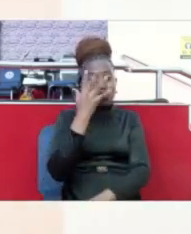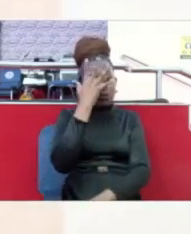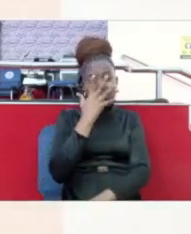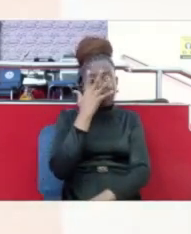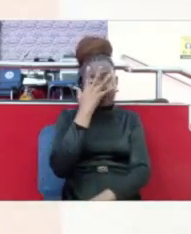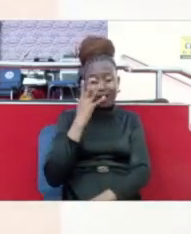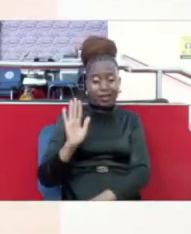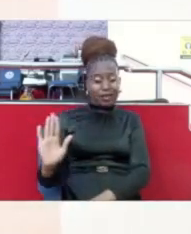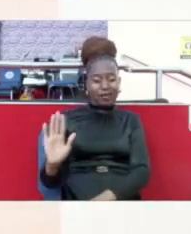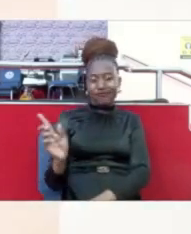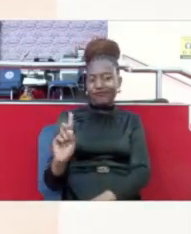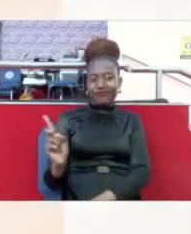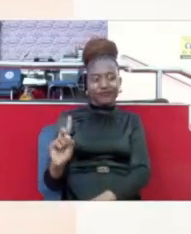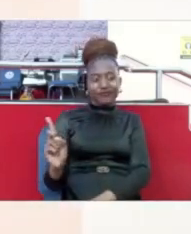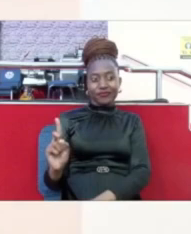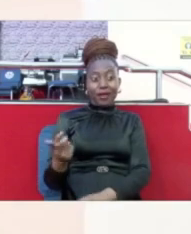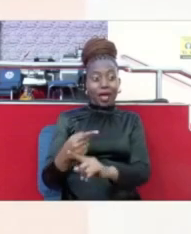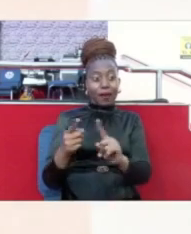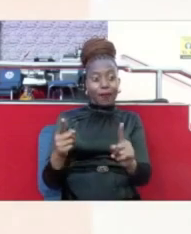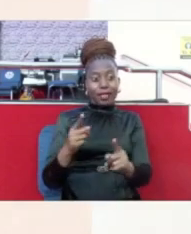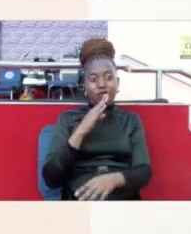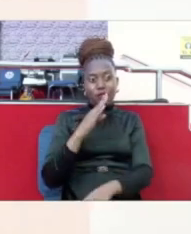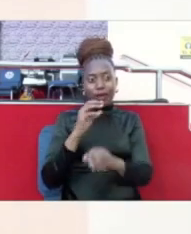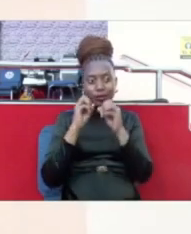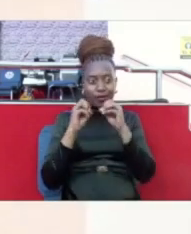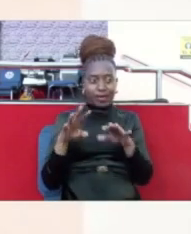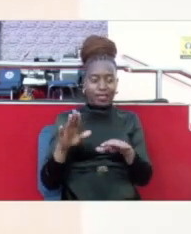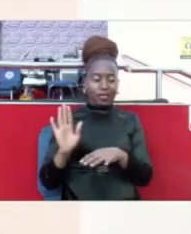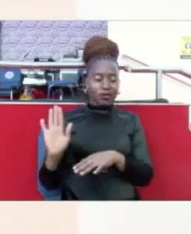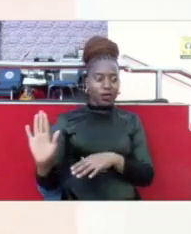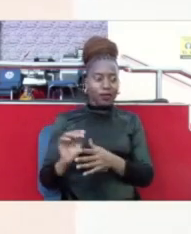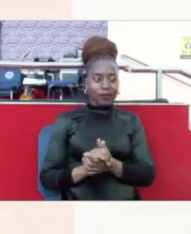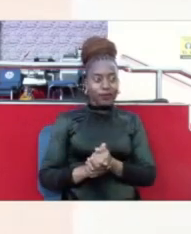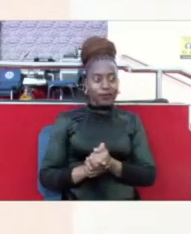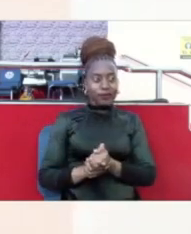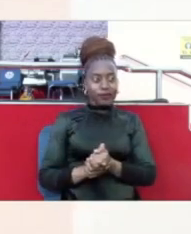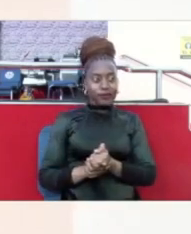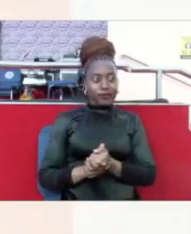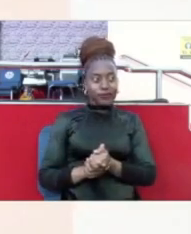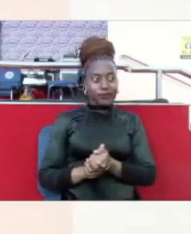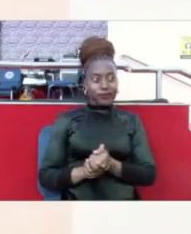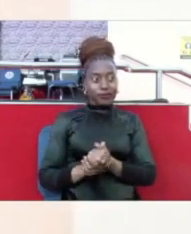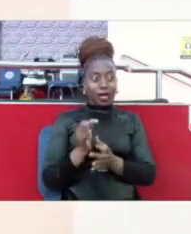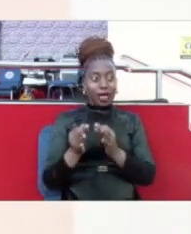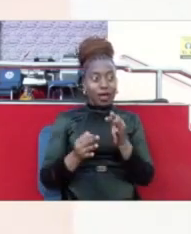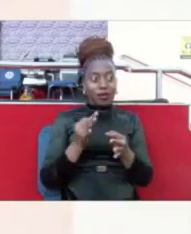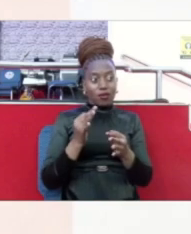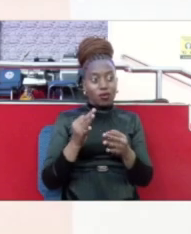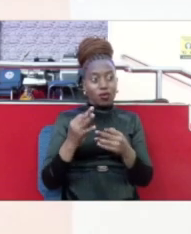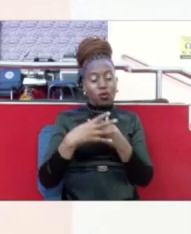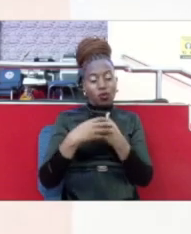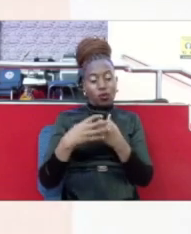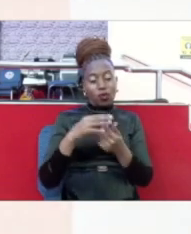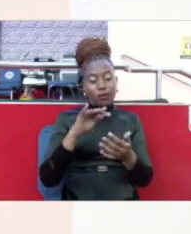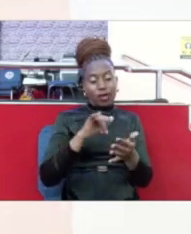bila kuaibisha, but to be a blessing to them, lakini ili uwe baraka kwao. If you do that, ikiwa utafanya